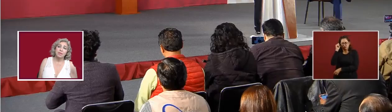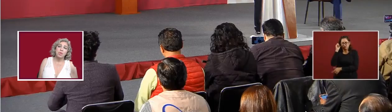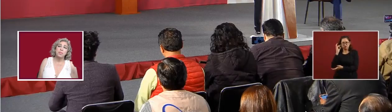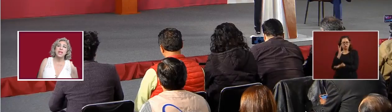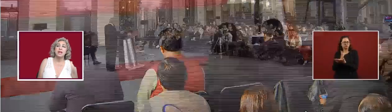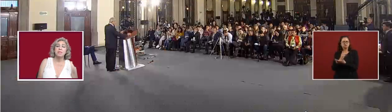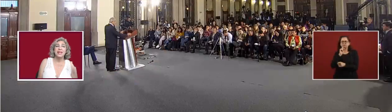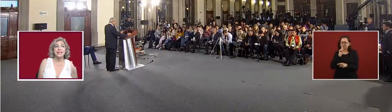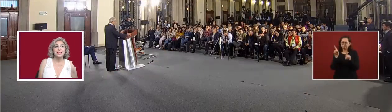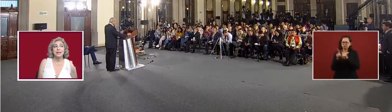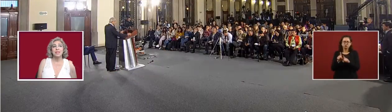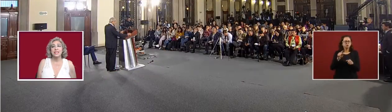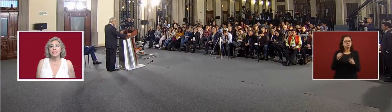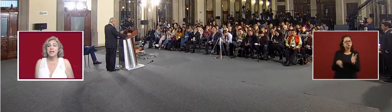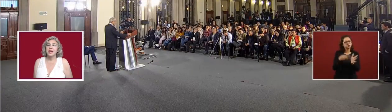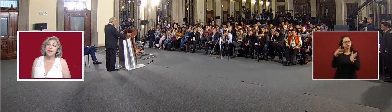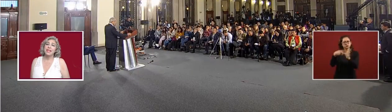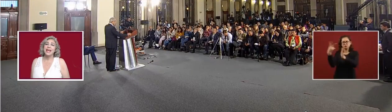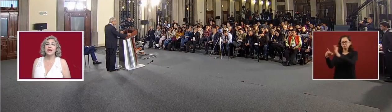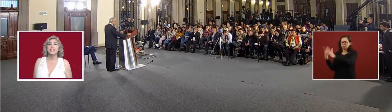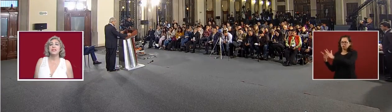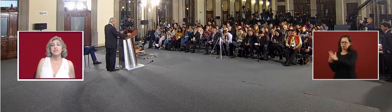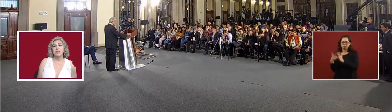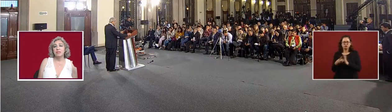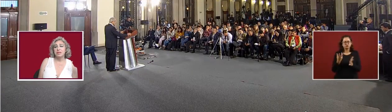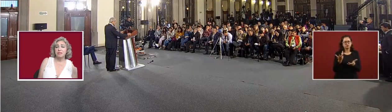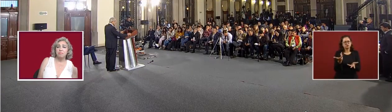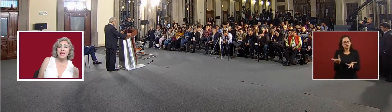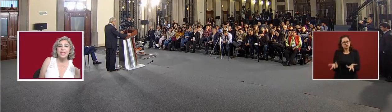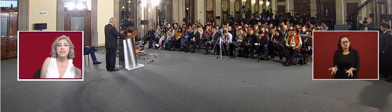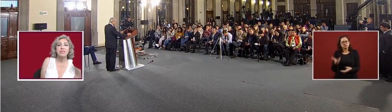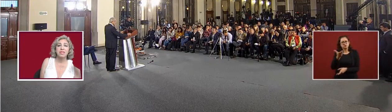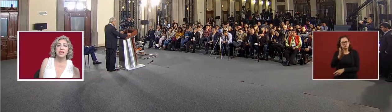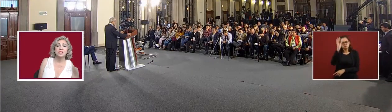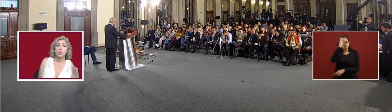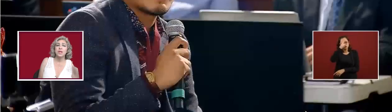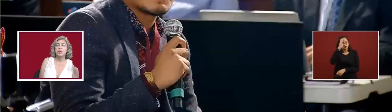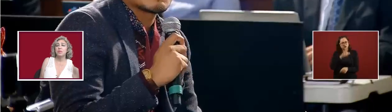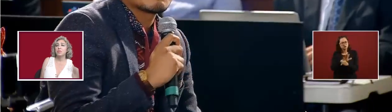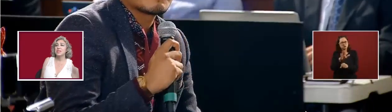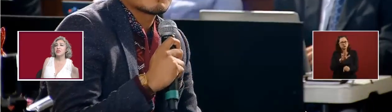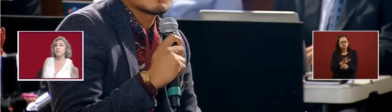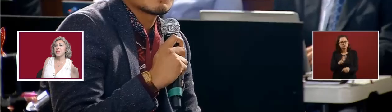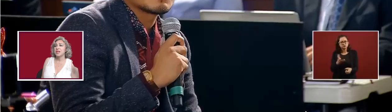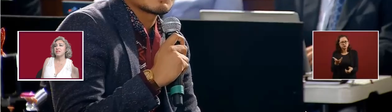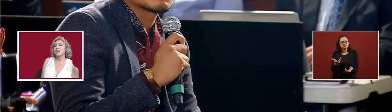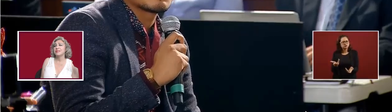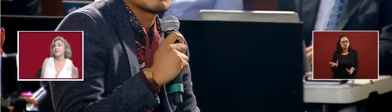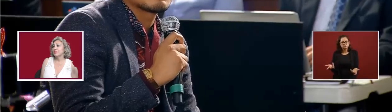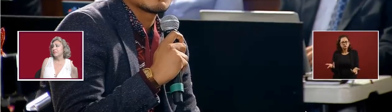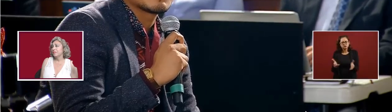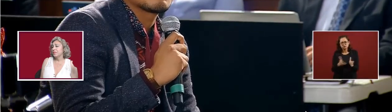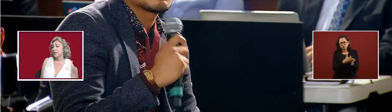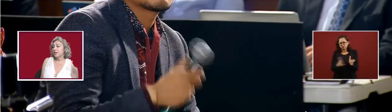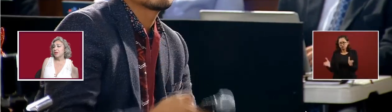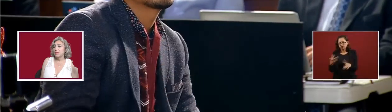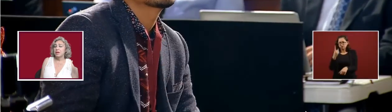repeated in many assemblies that and many other things what's your opinion on this